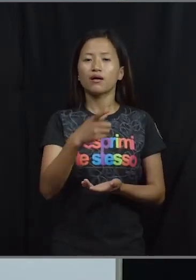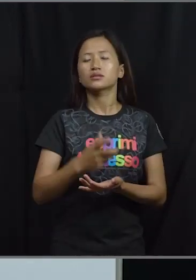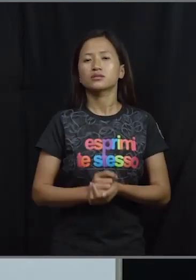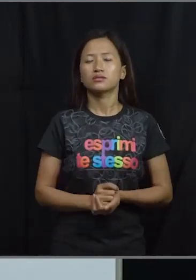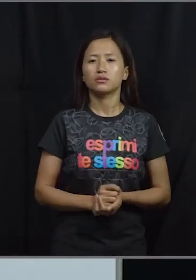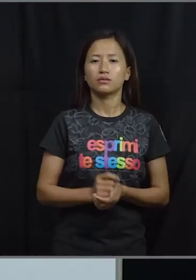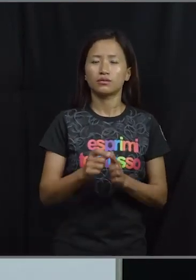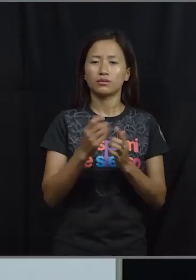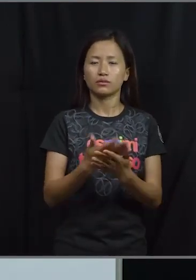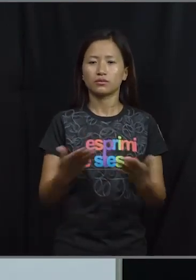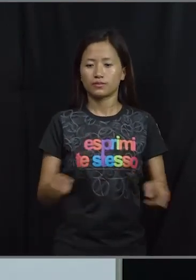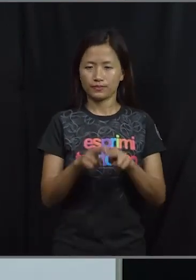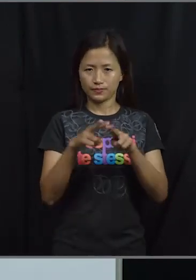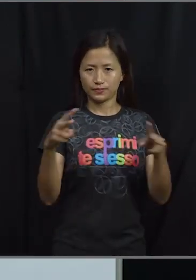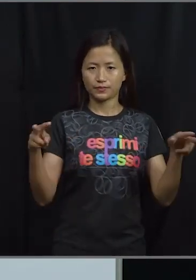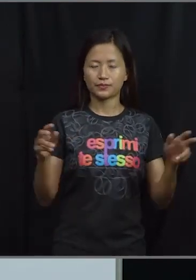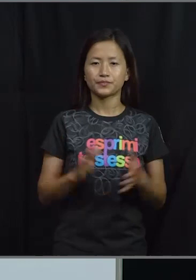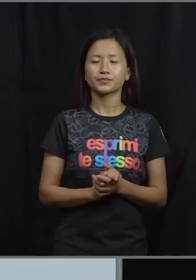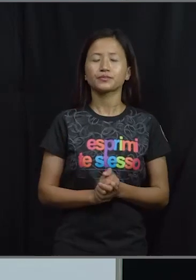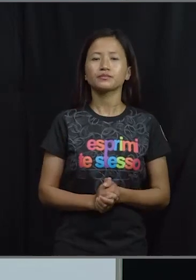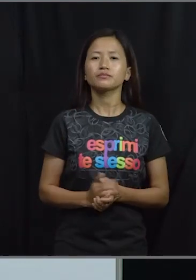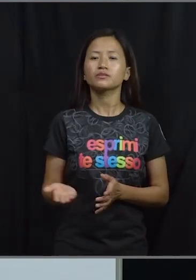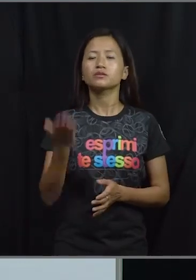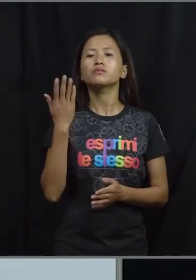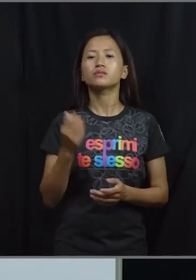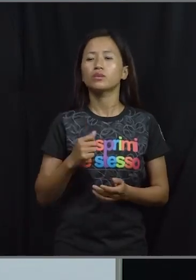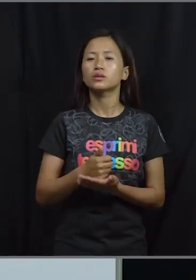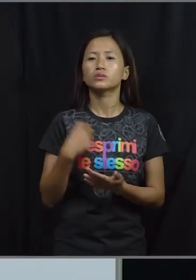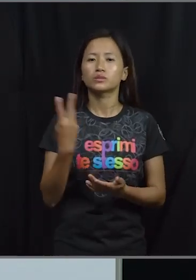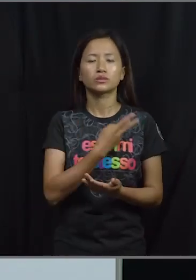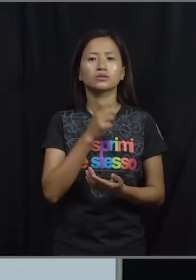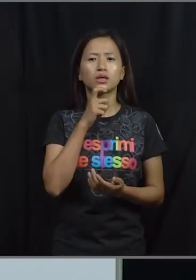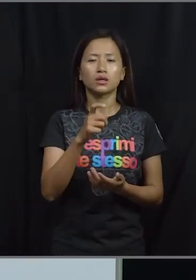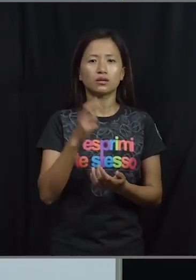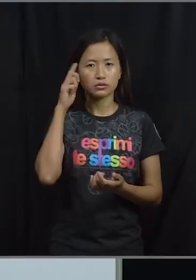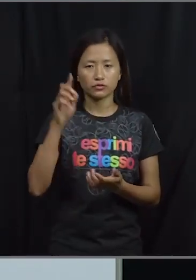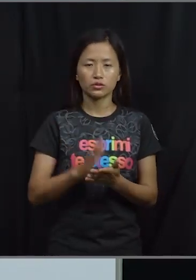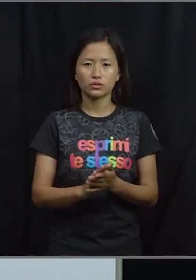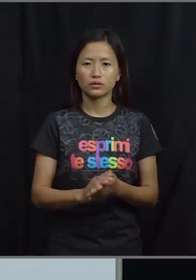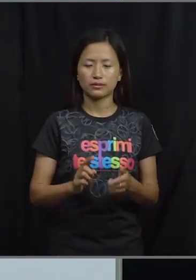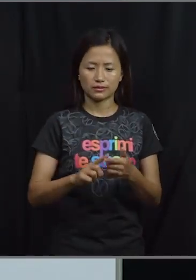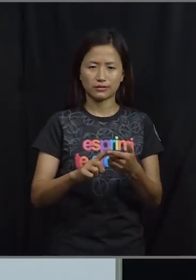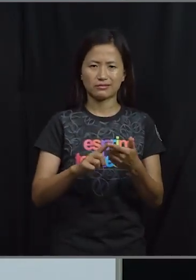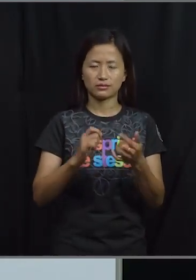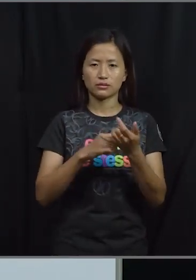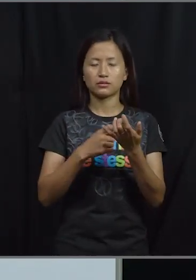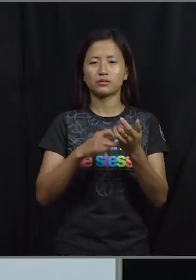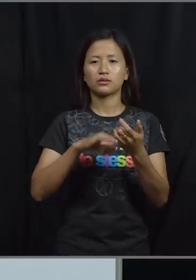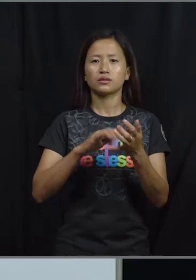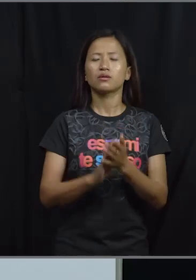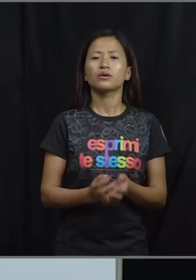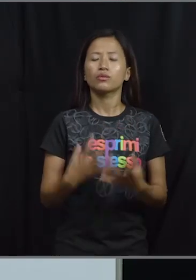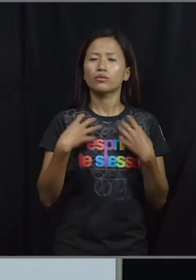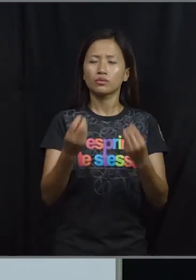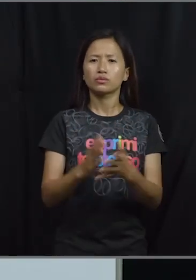the products will also be different. The grown-ups like you and I, what we demand, we demand essential commodities. We want mobile,